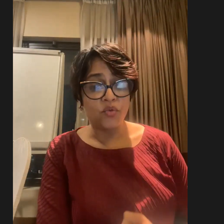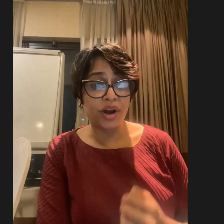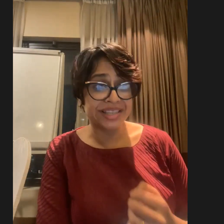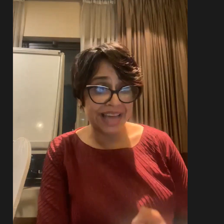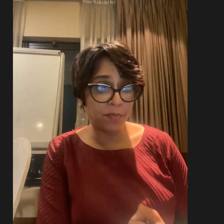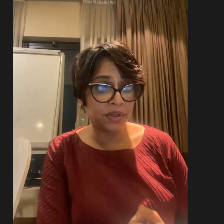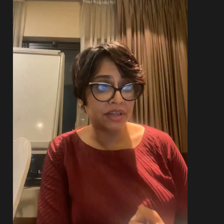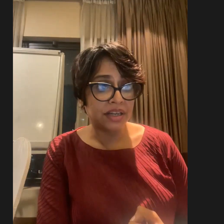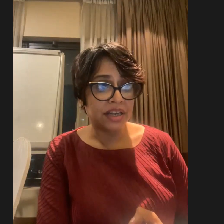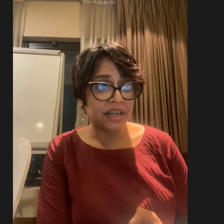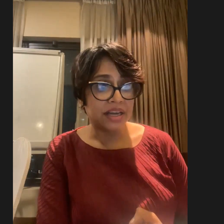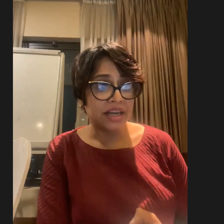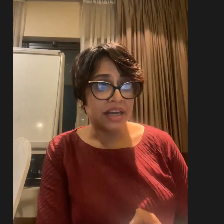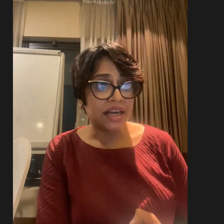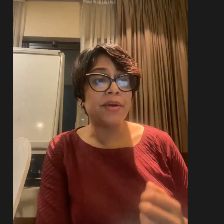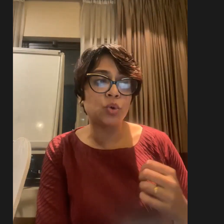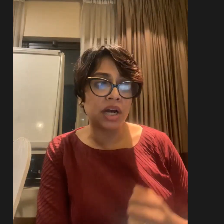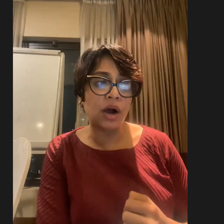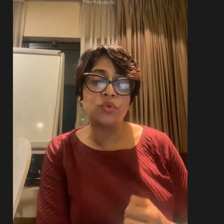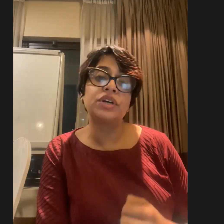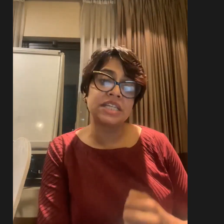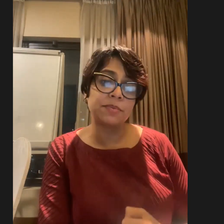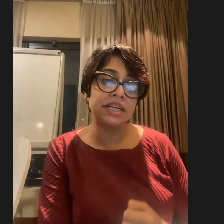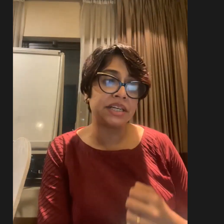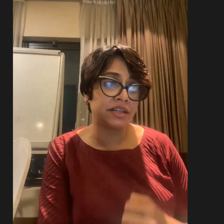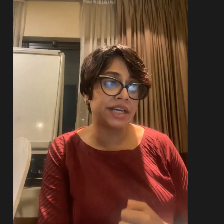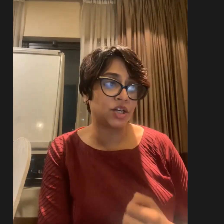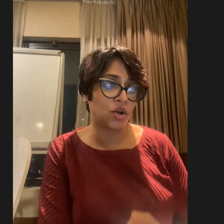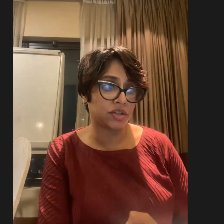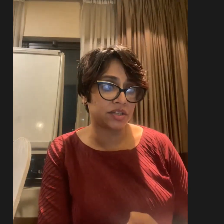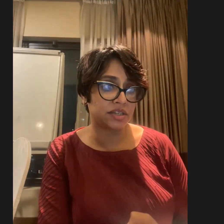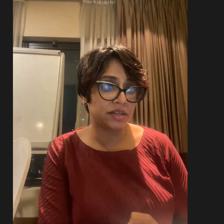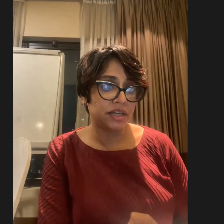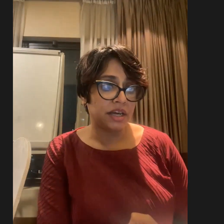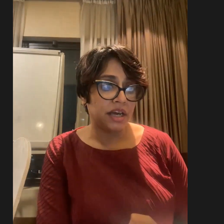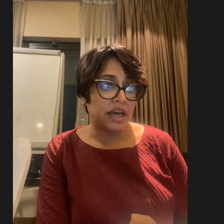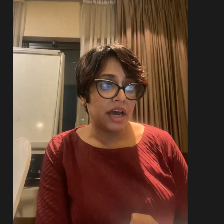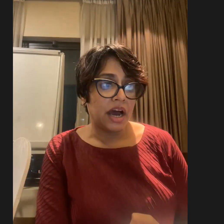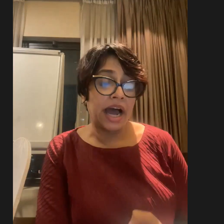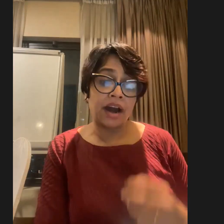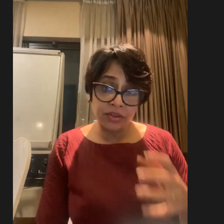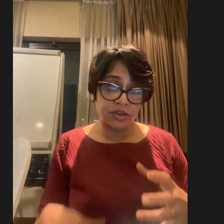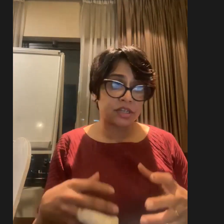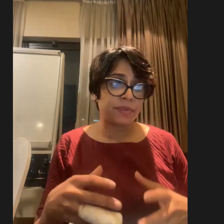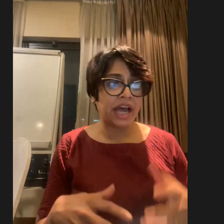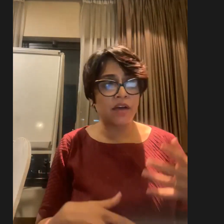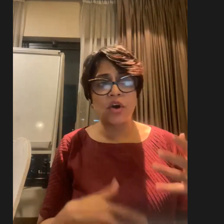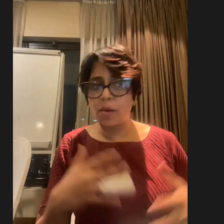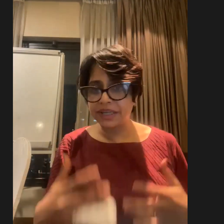with disabilities. For example, they may fail to account for disability-related